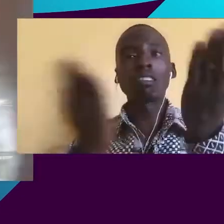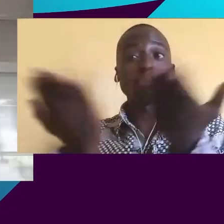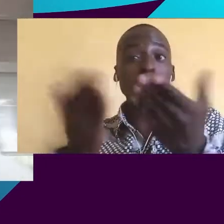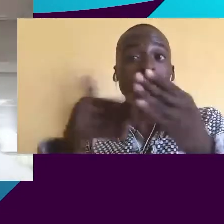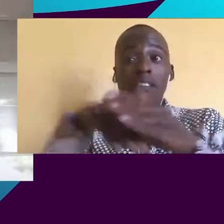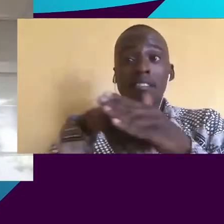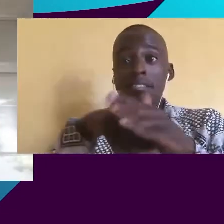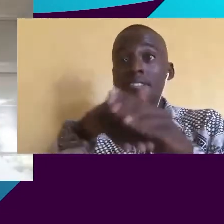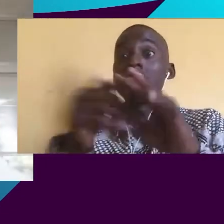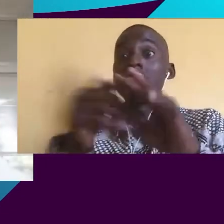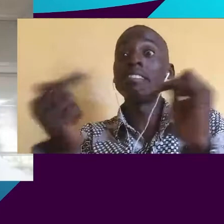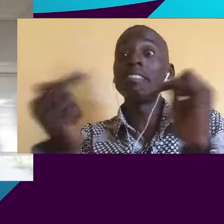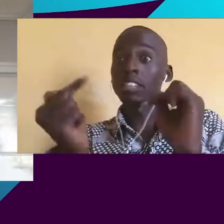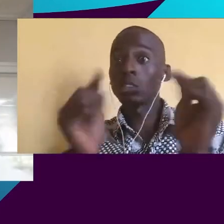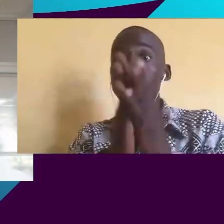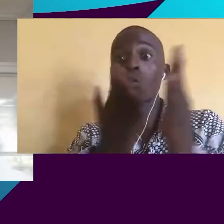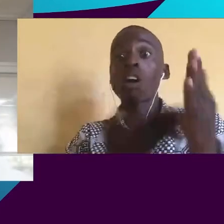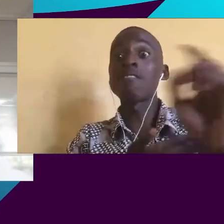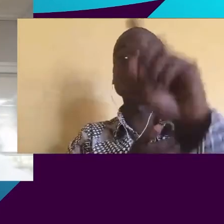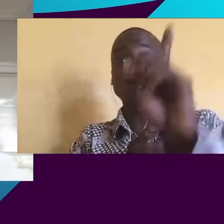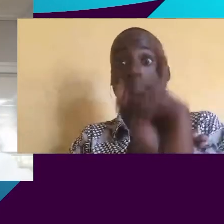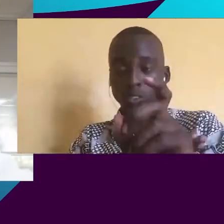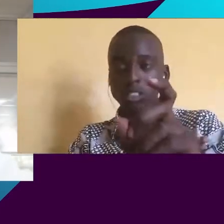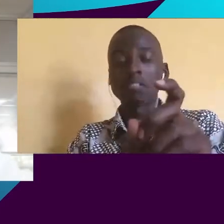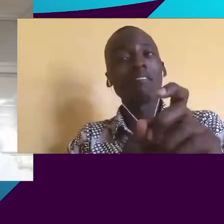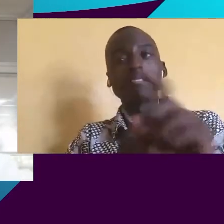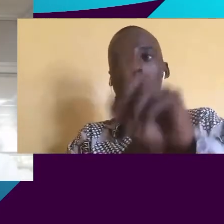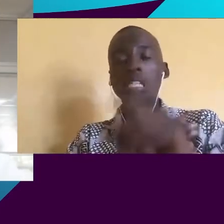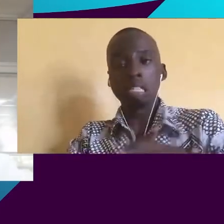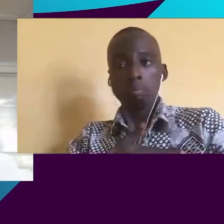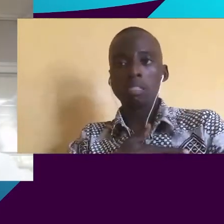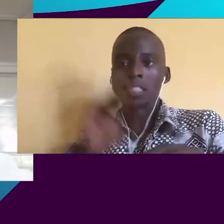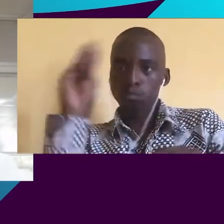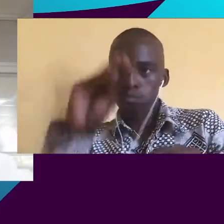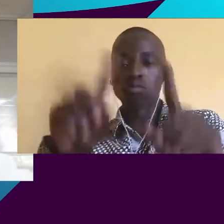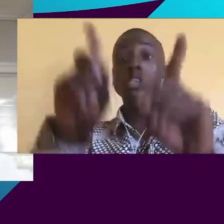and you have a question, please post it.